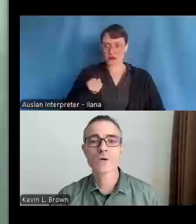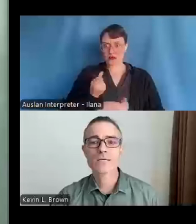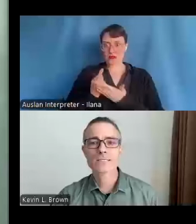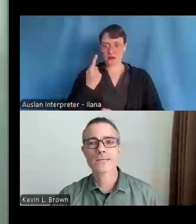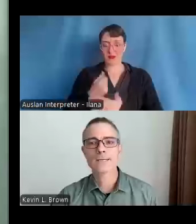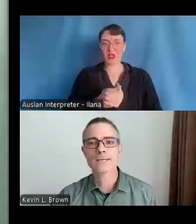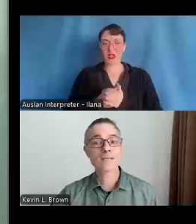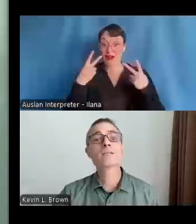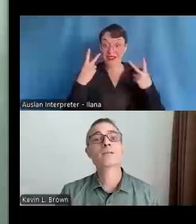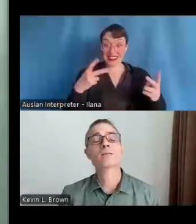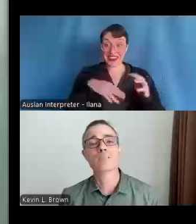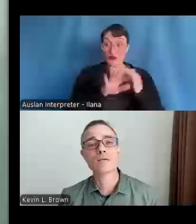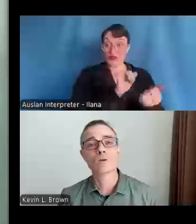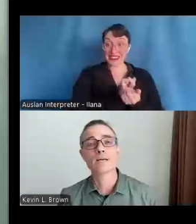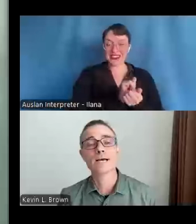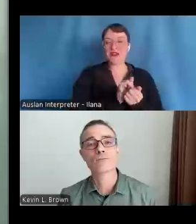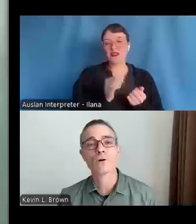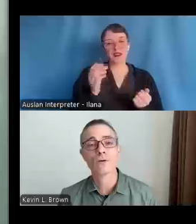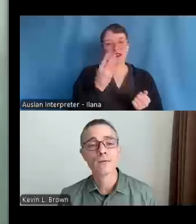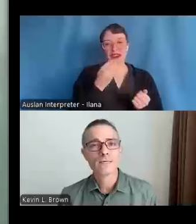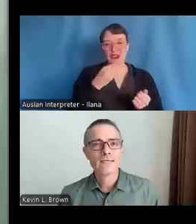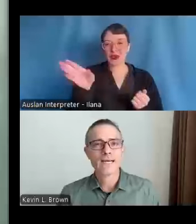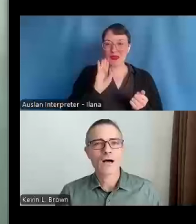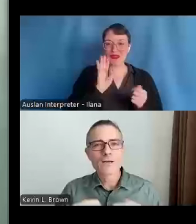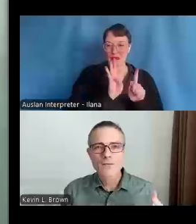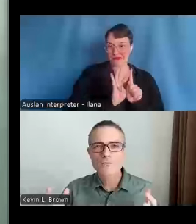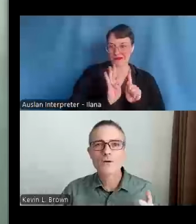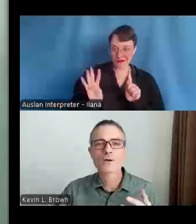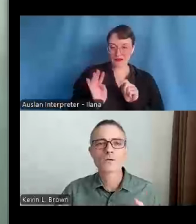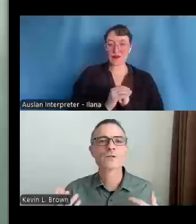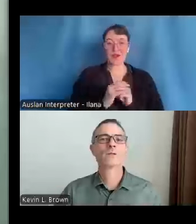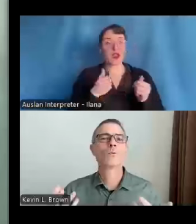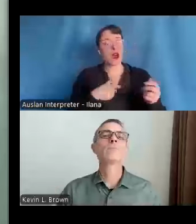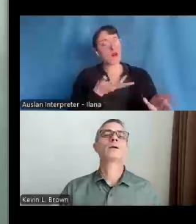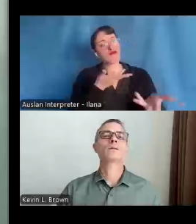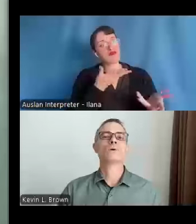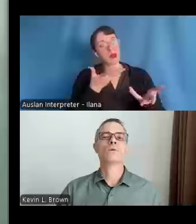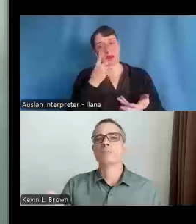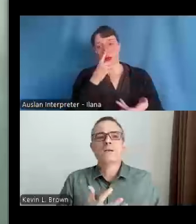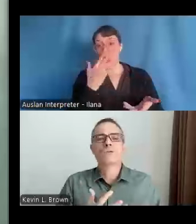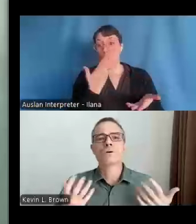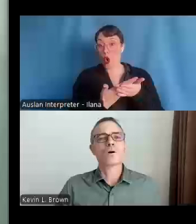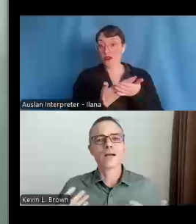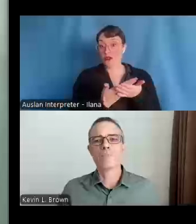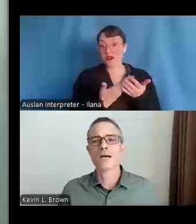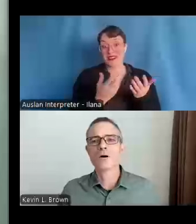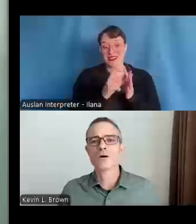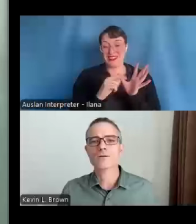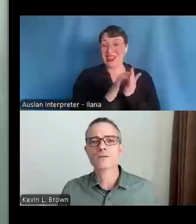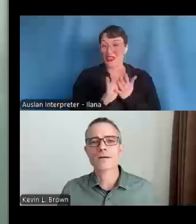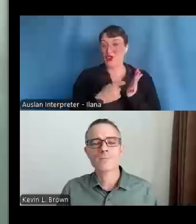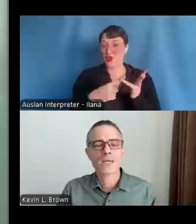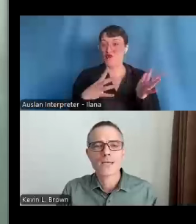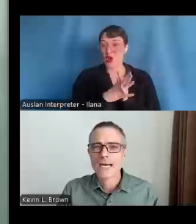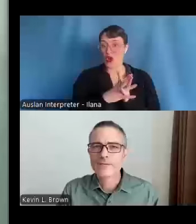picture was. I listened to people on death row. And on death row, there were literally women with their babies who were growing up behind